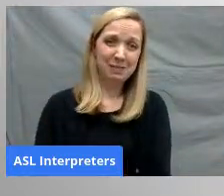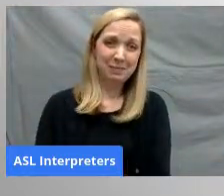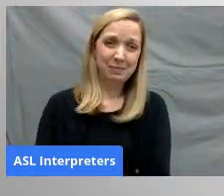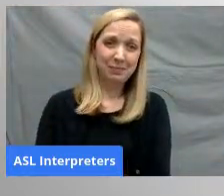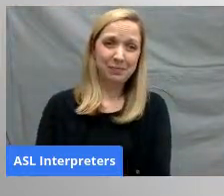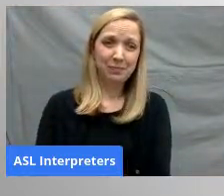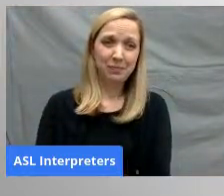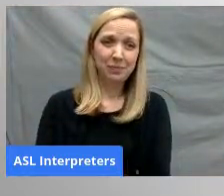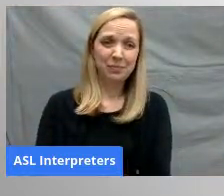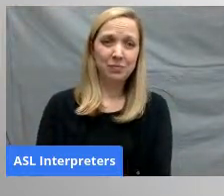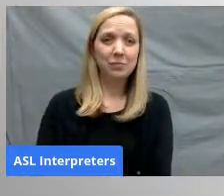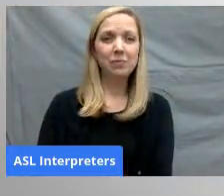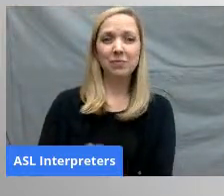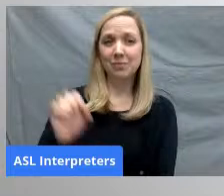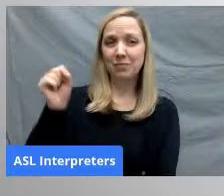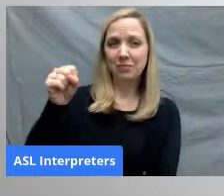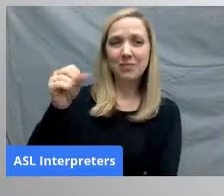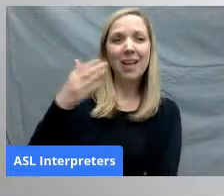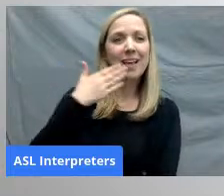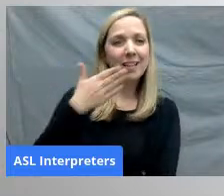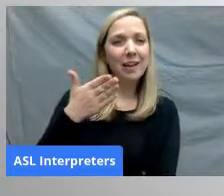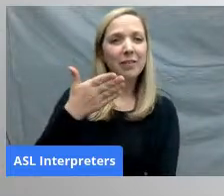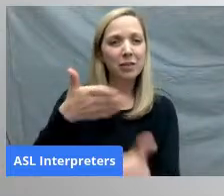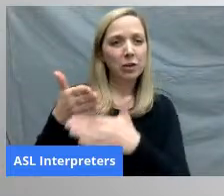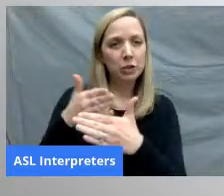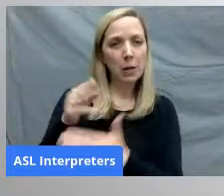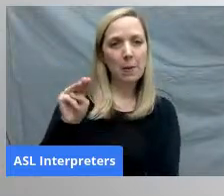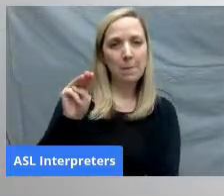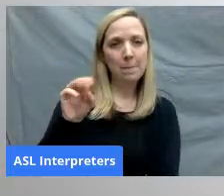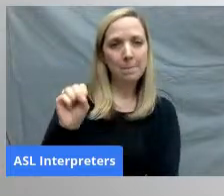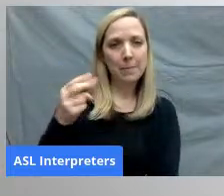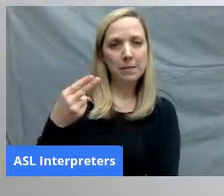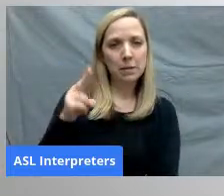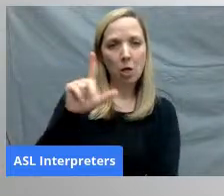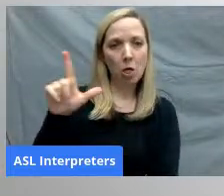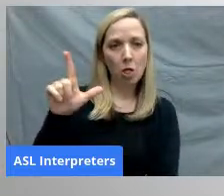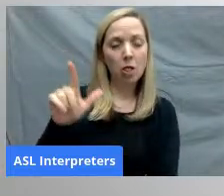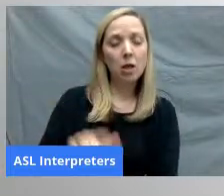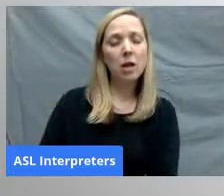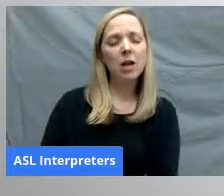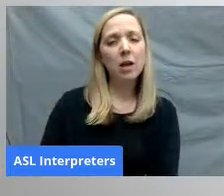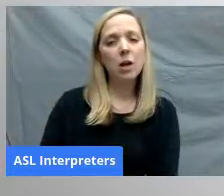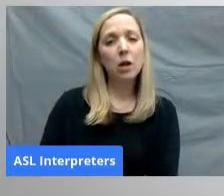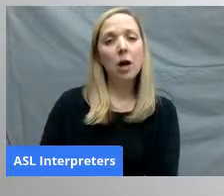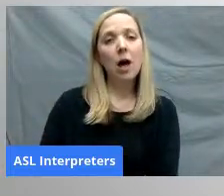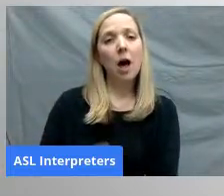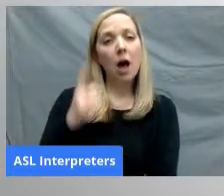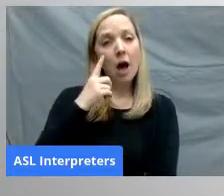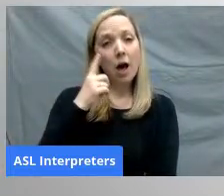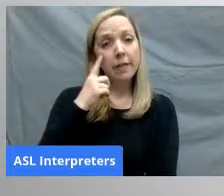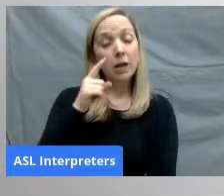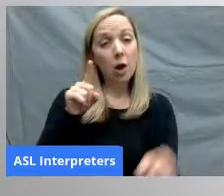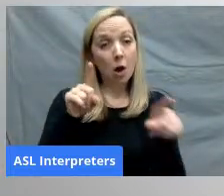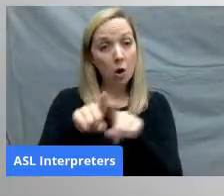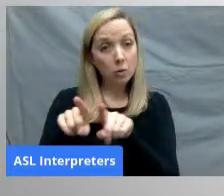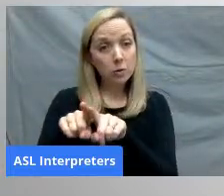I would thank you for that, Ms. Hull. I think we've been very responsive to our family